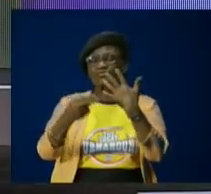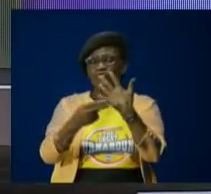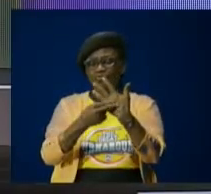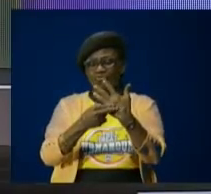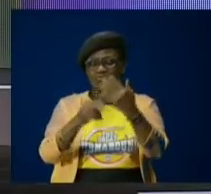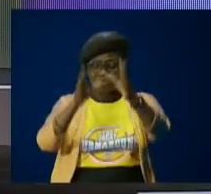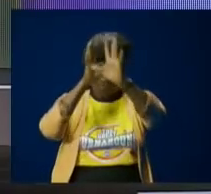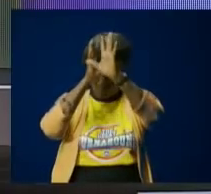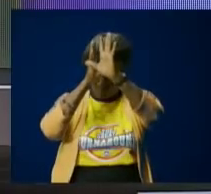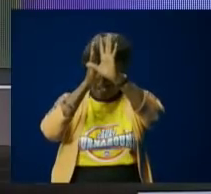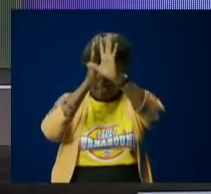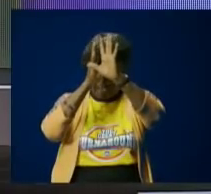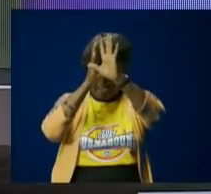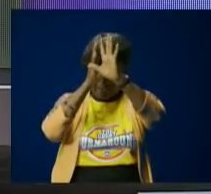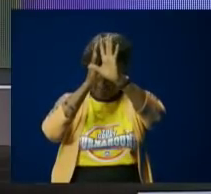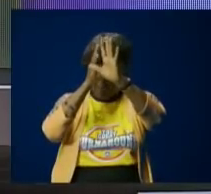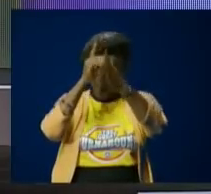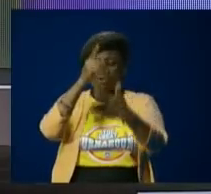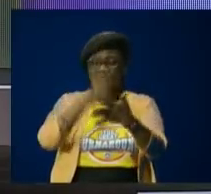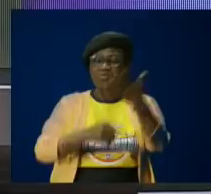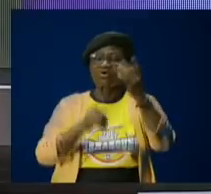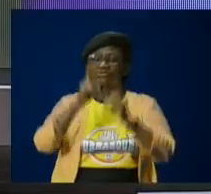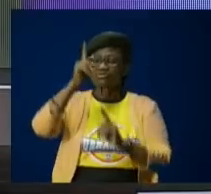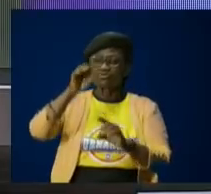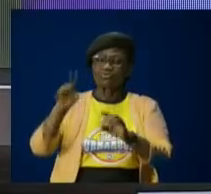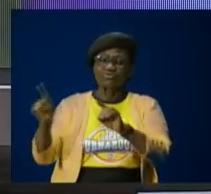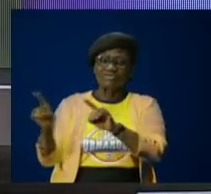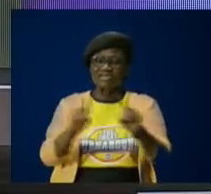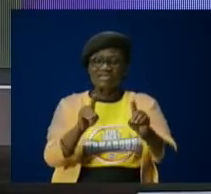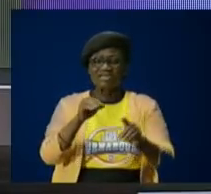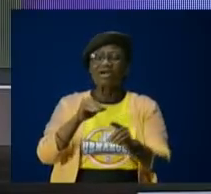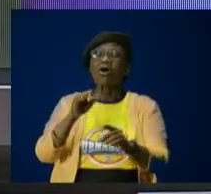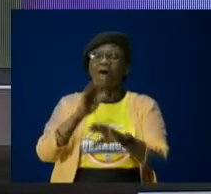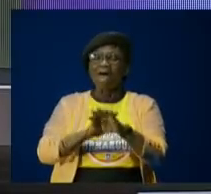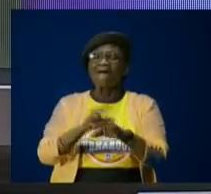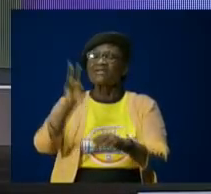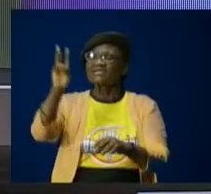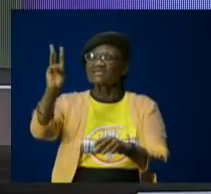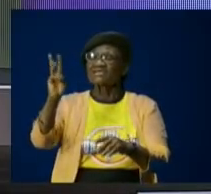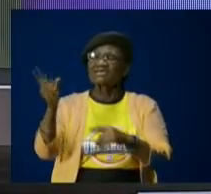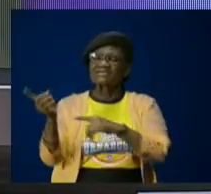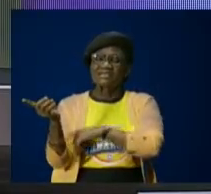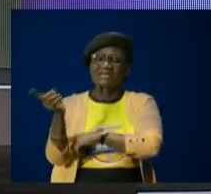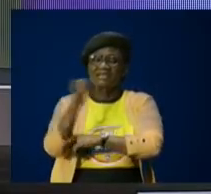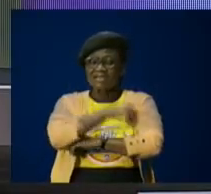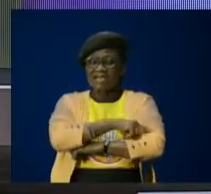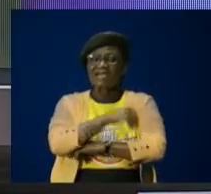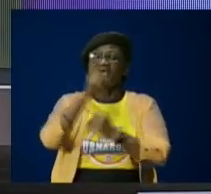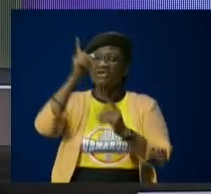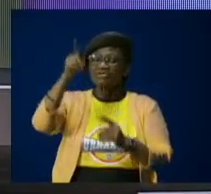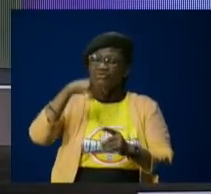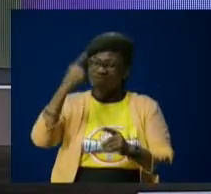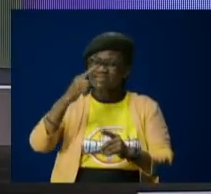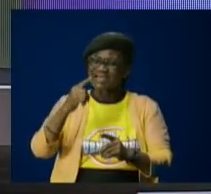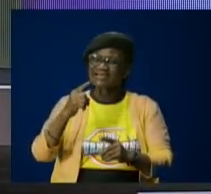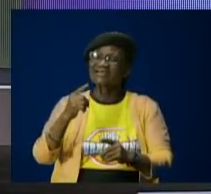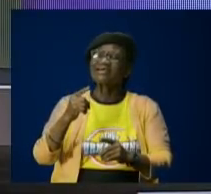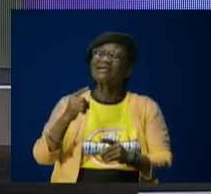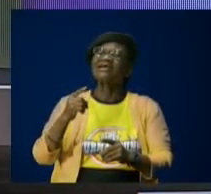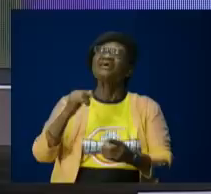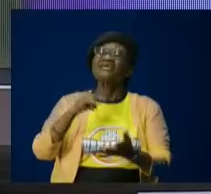Father, what you did on the sixth day, you said was very good.